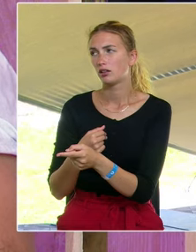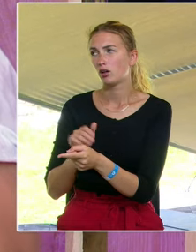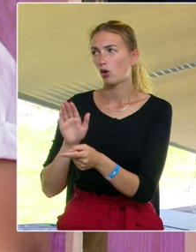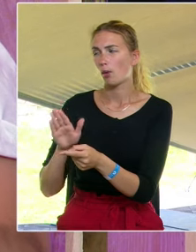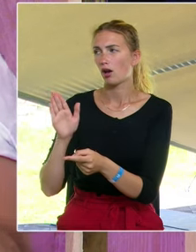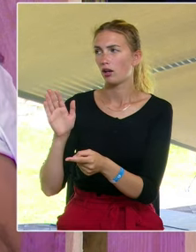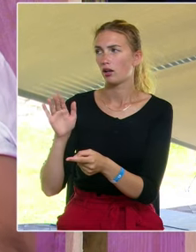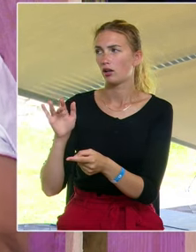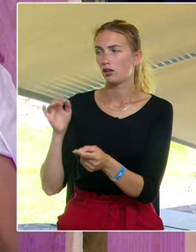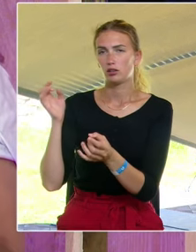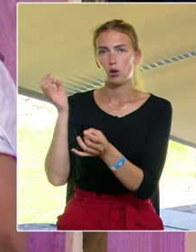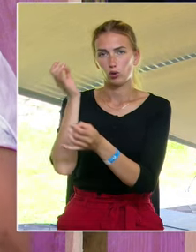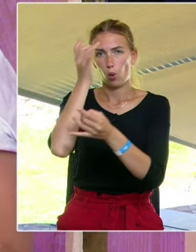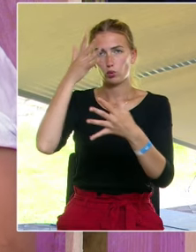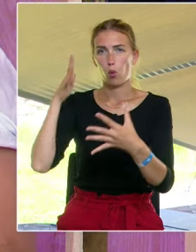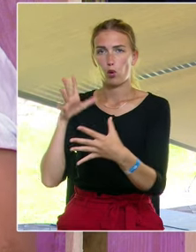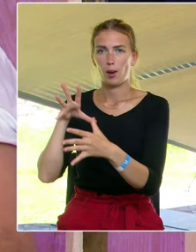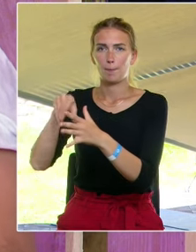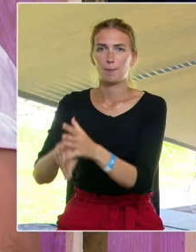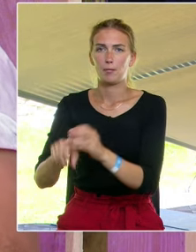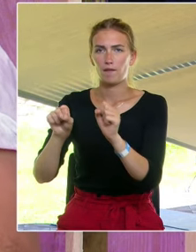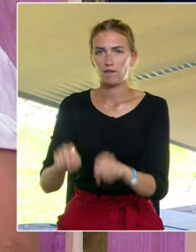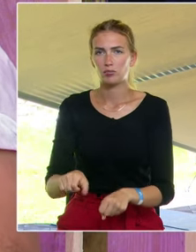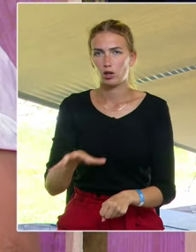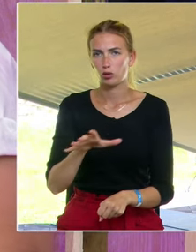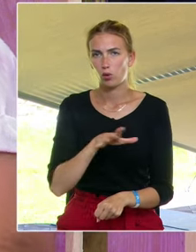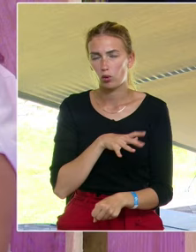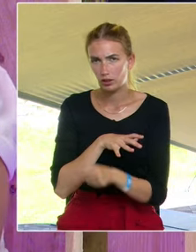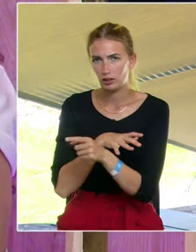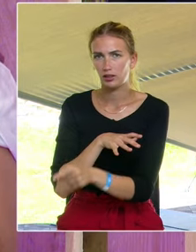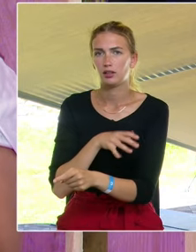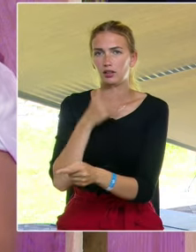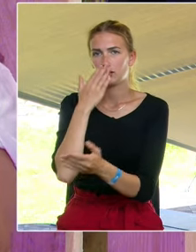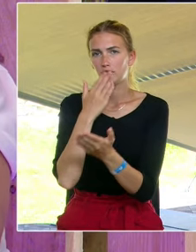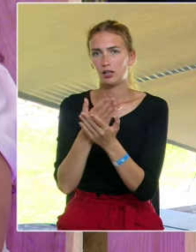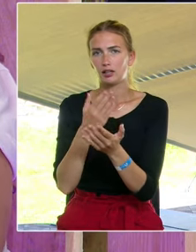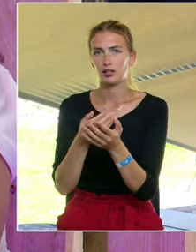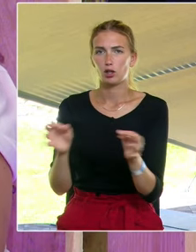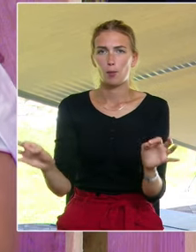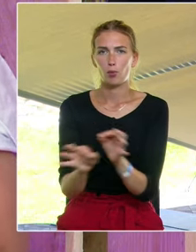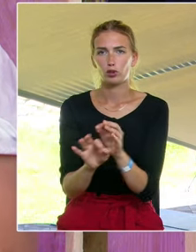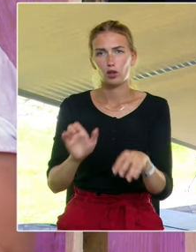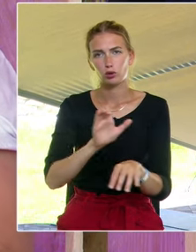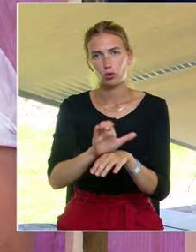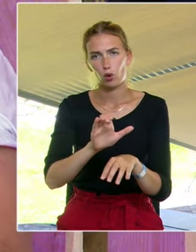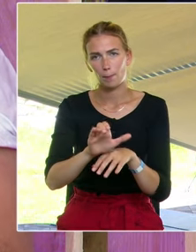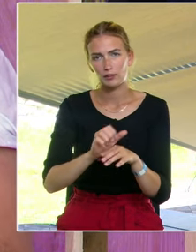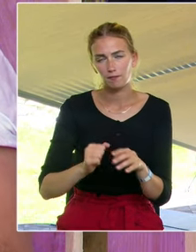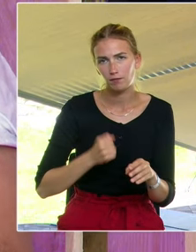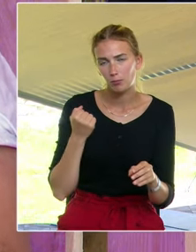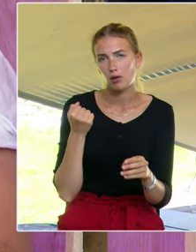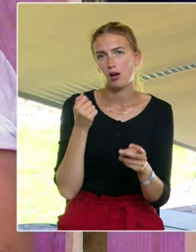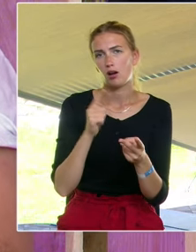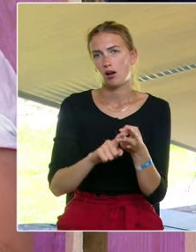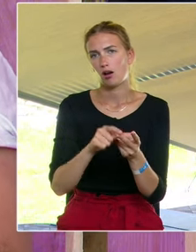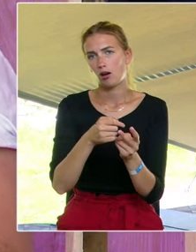the culture again. Those institutions like record companies and Live Nations, etc. But